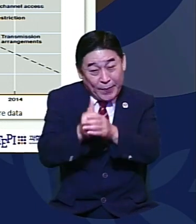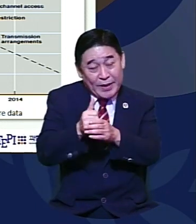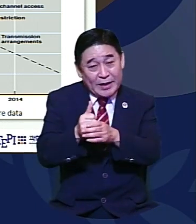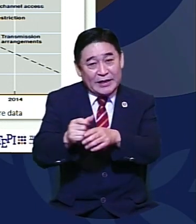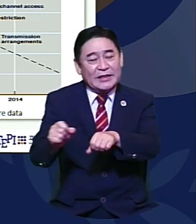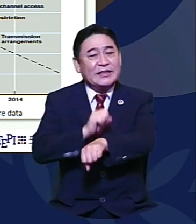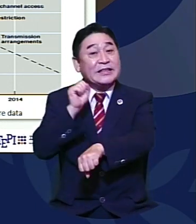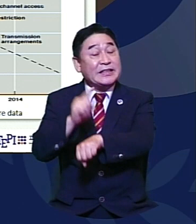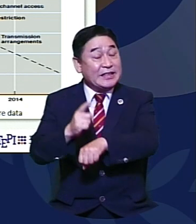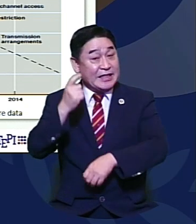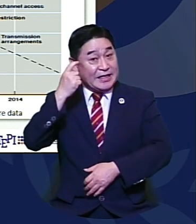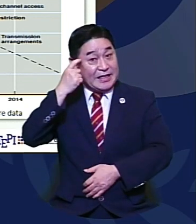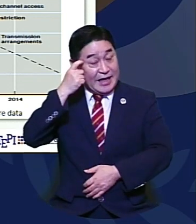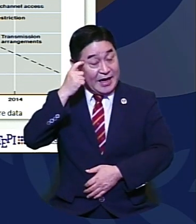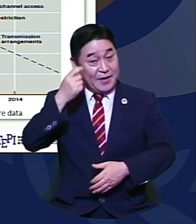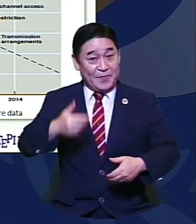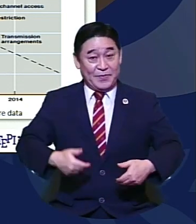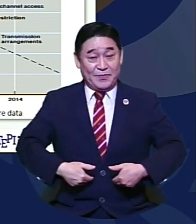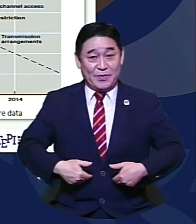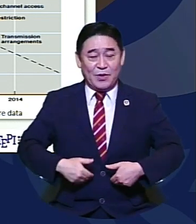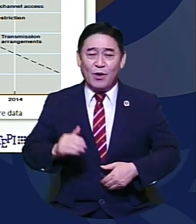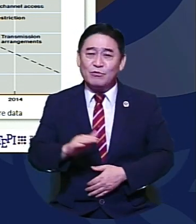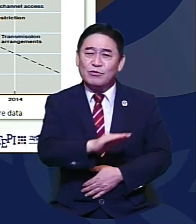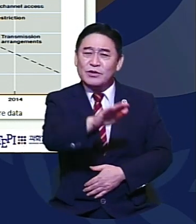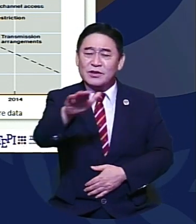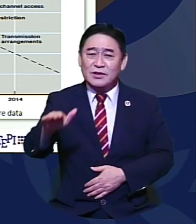We have to